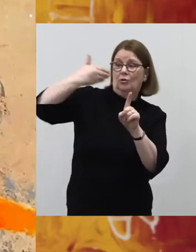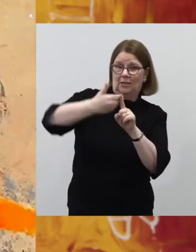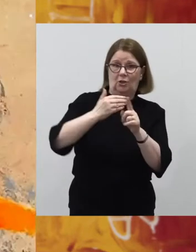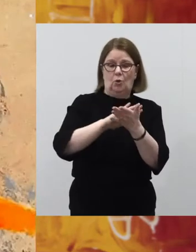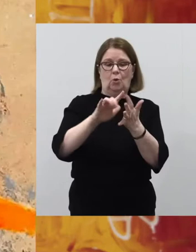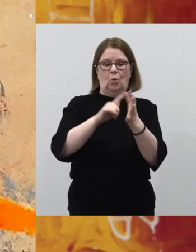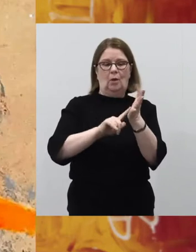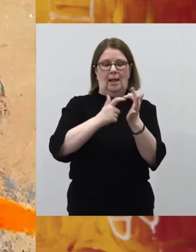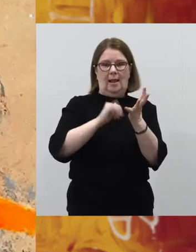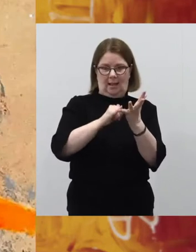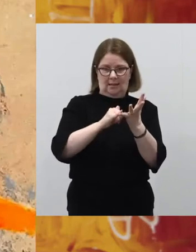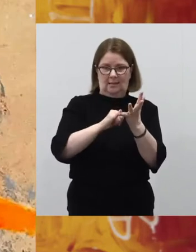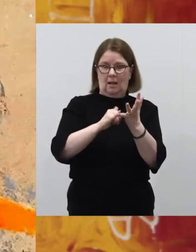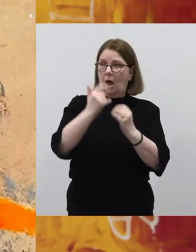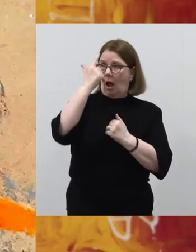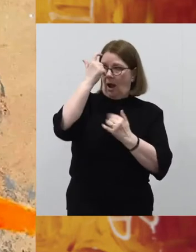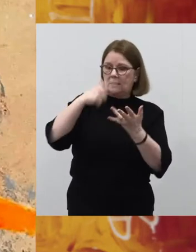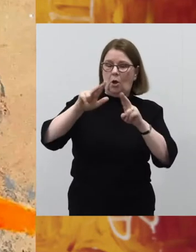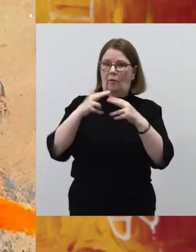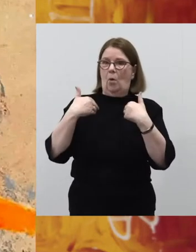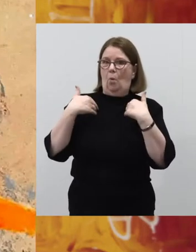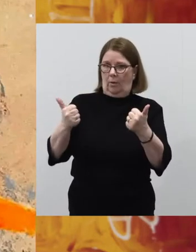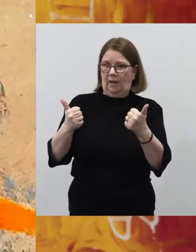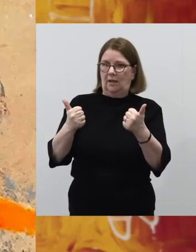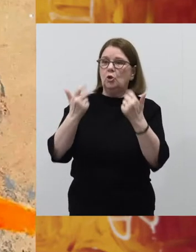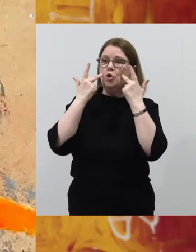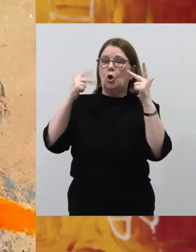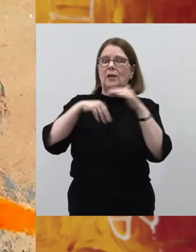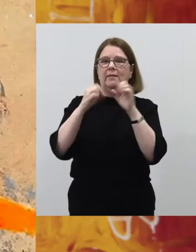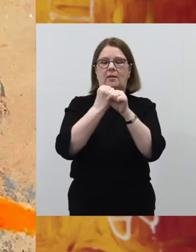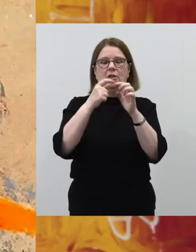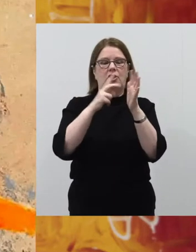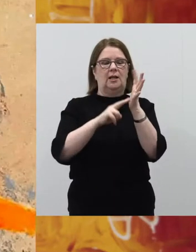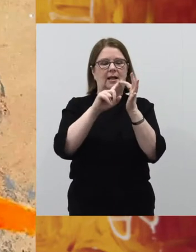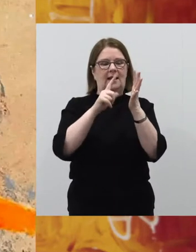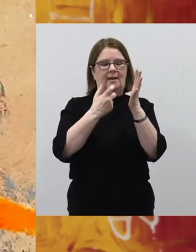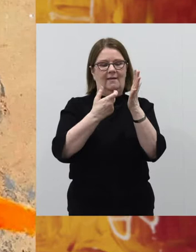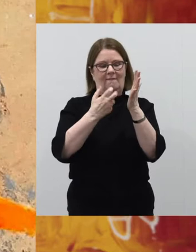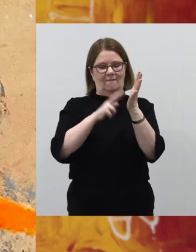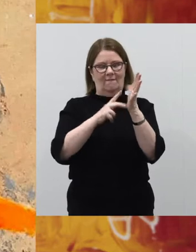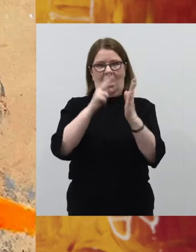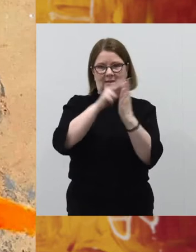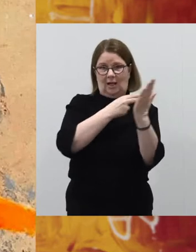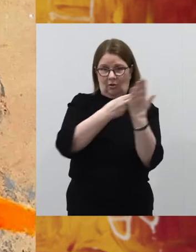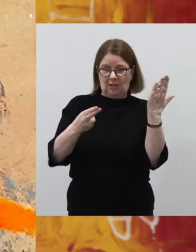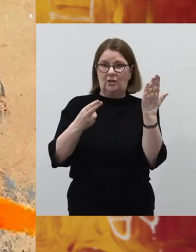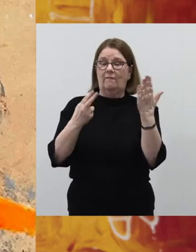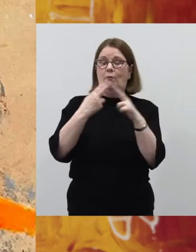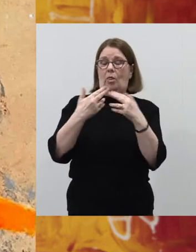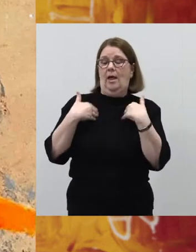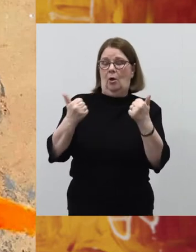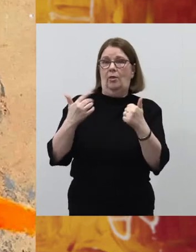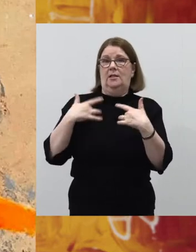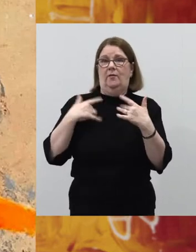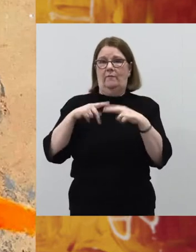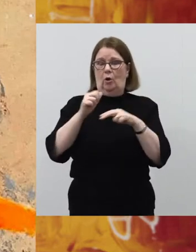healthy ways, and they make us feel good. Yet, as previously stated, there is little evidence of this research impacting on the curriculum, sadly,